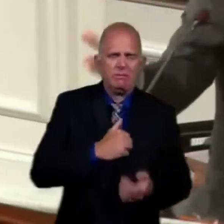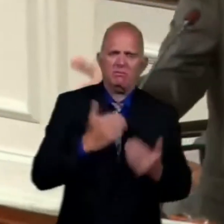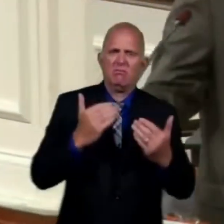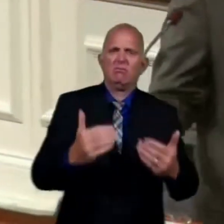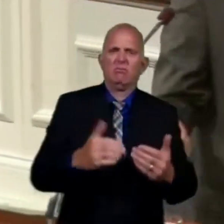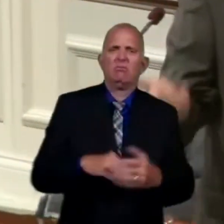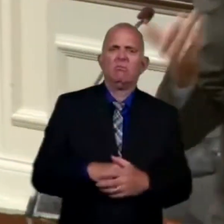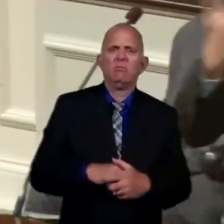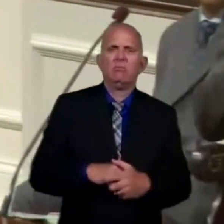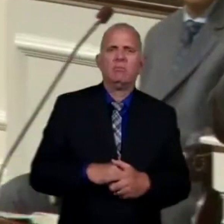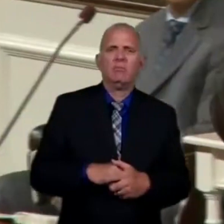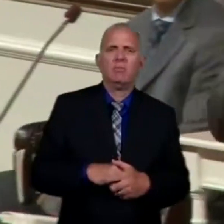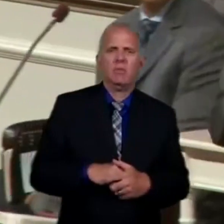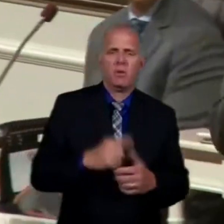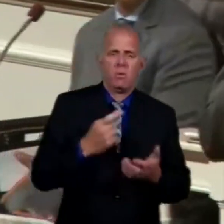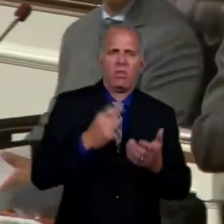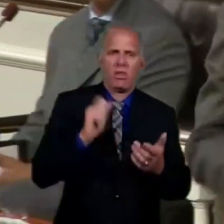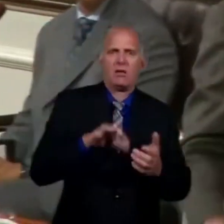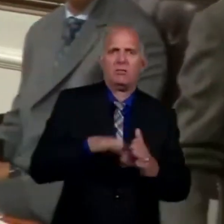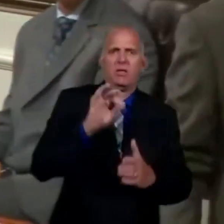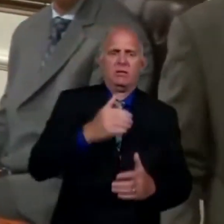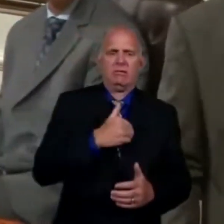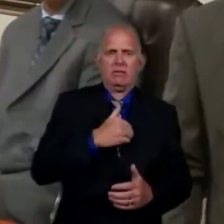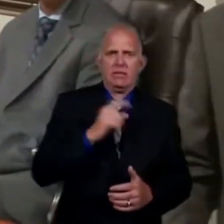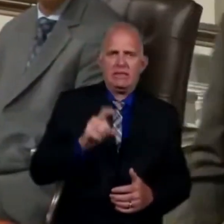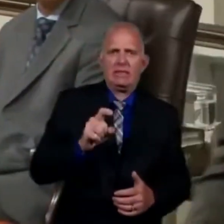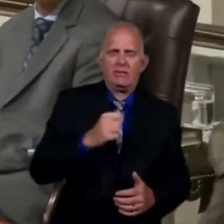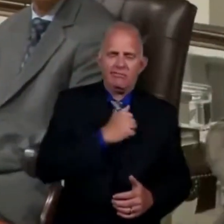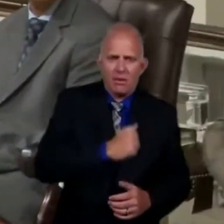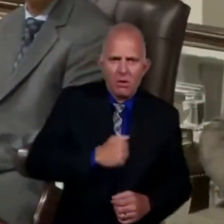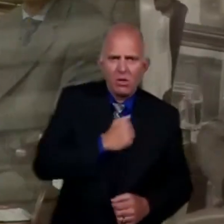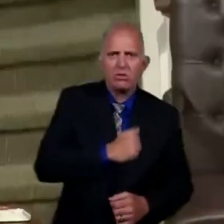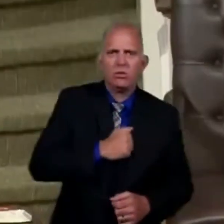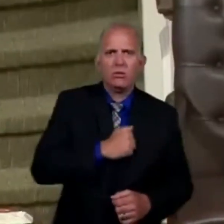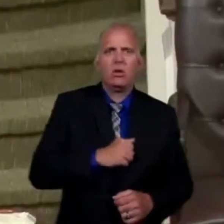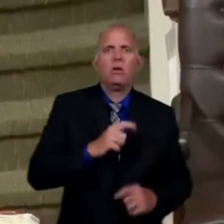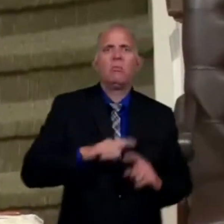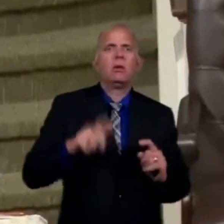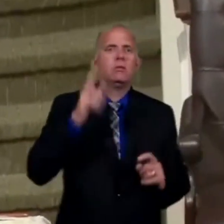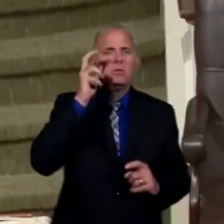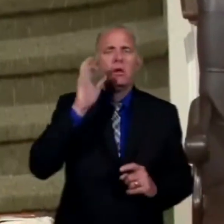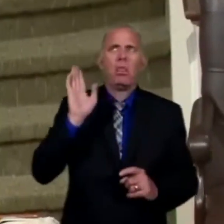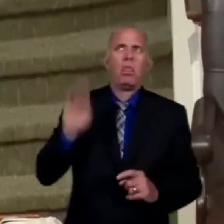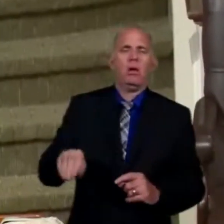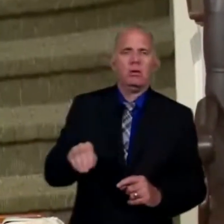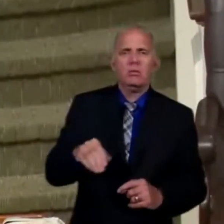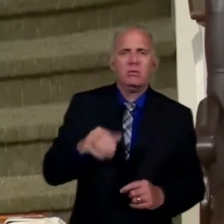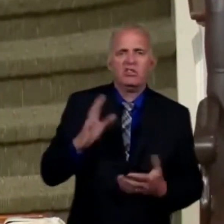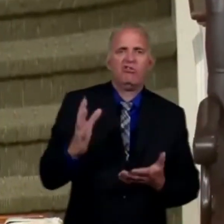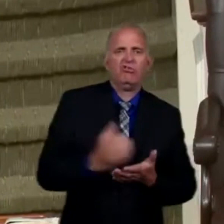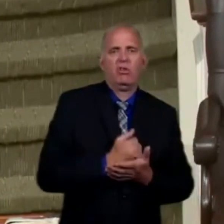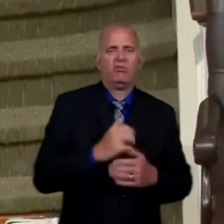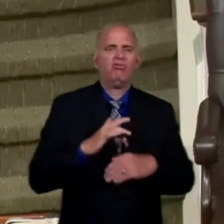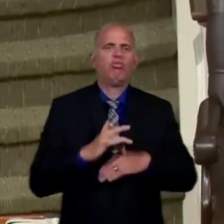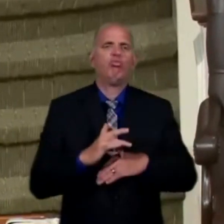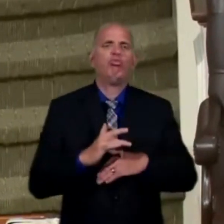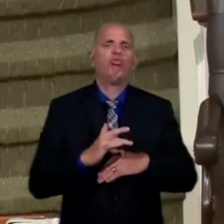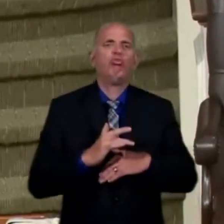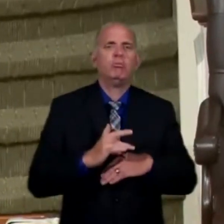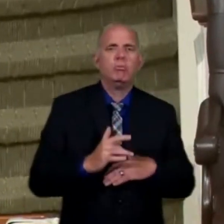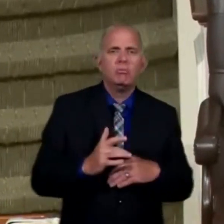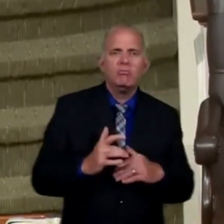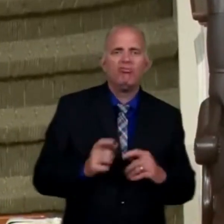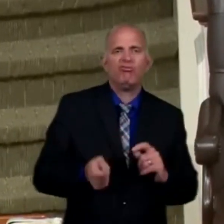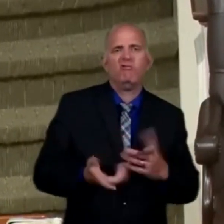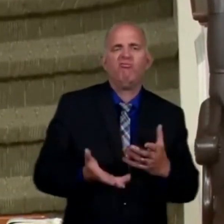impress you and apologize. The Satan, the world, the flesh, and the devil are going to say, they deserve it. You hold that grudge. You need to make them pay. Aren't